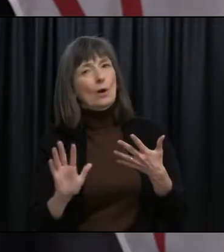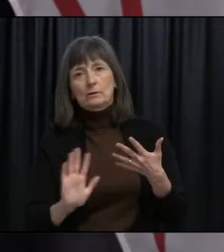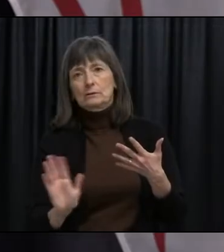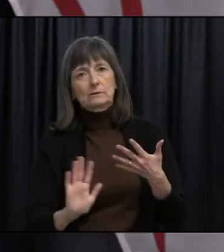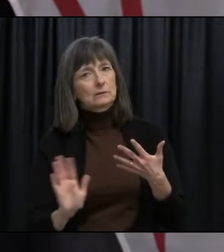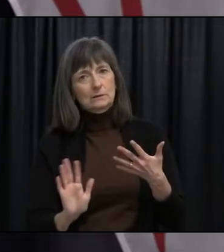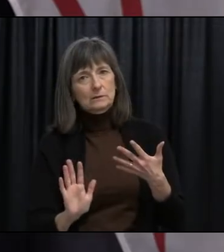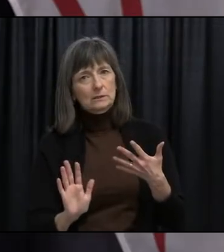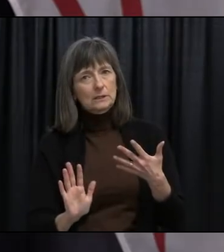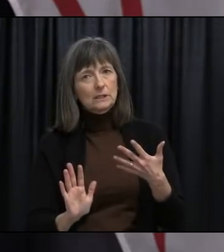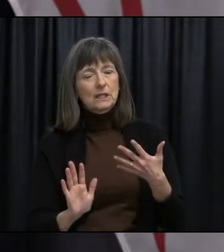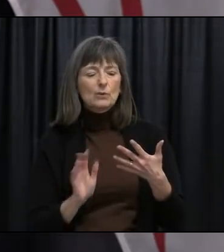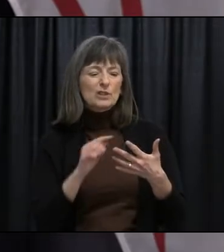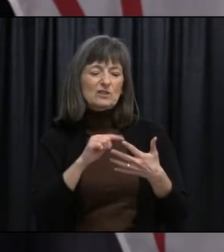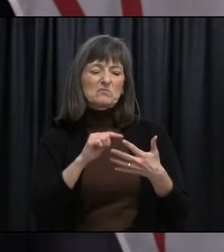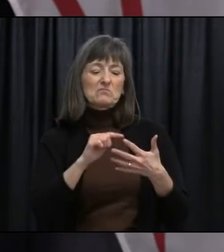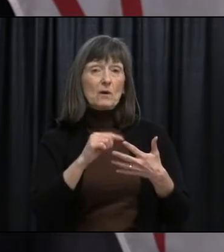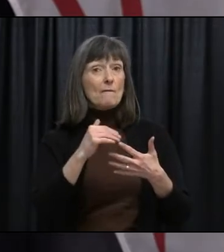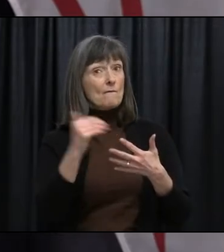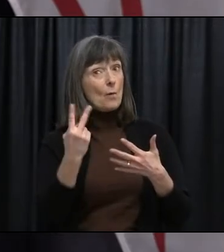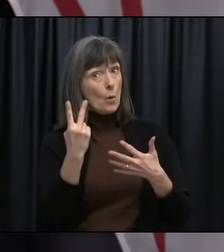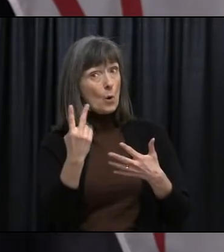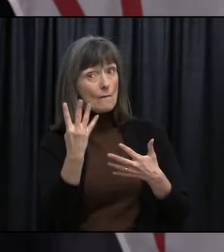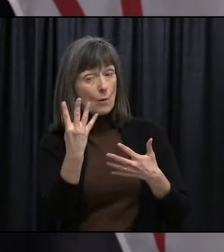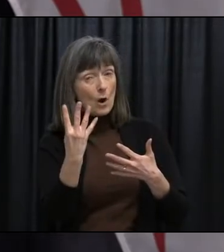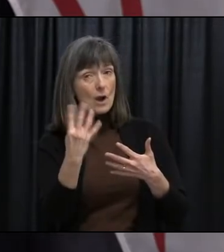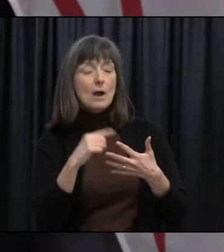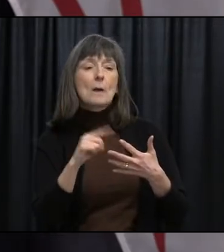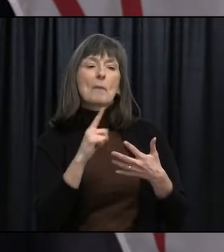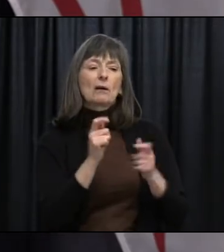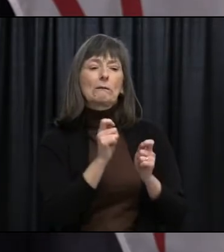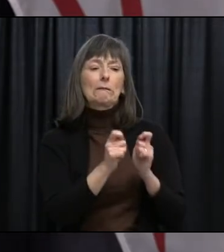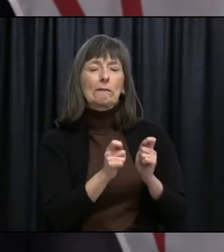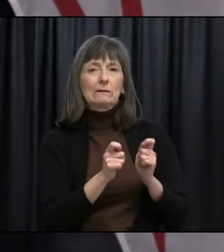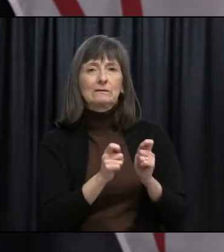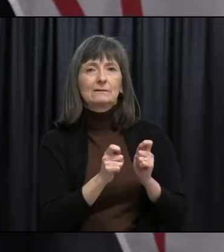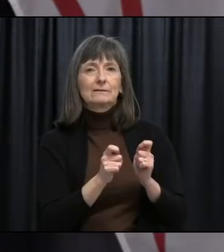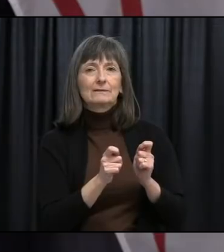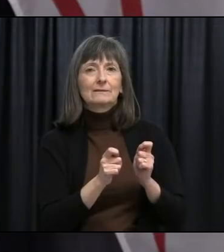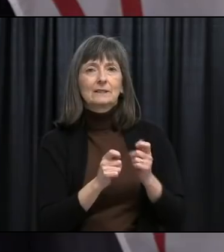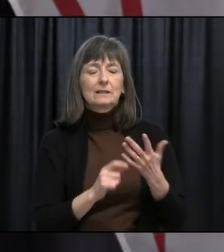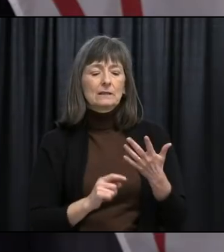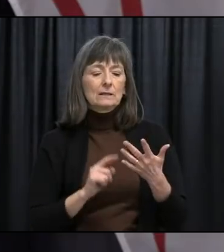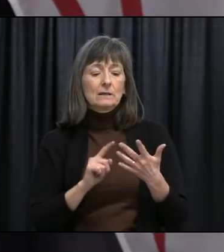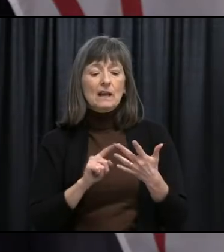thought we would just modify the levels. There are some differences still in level 3,